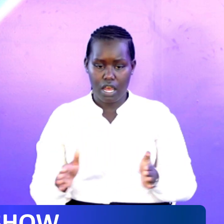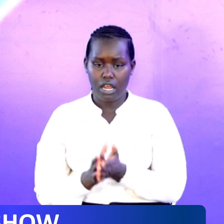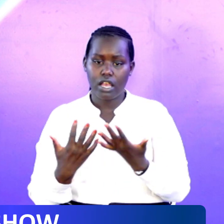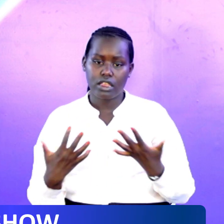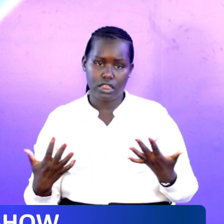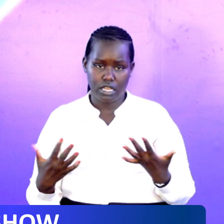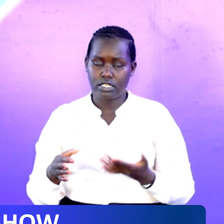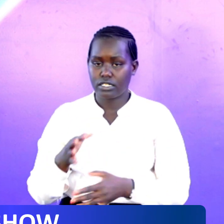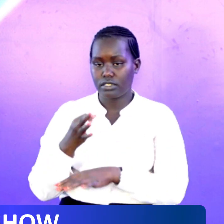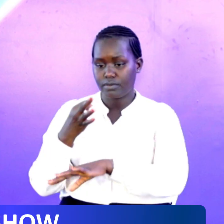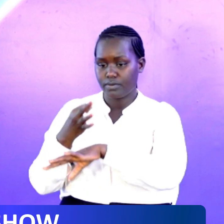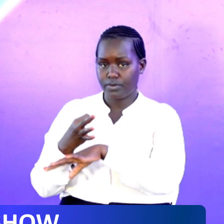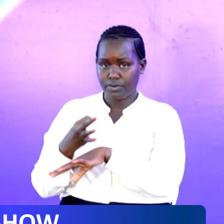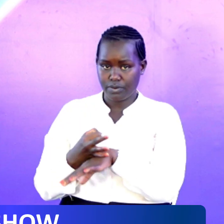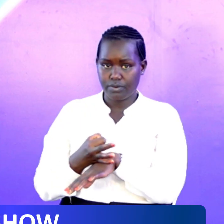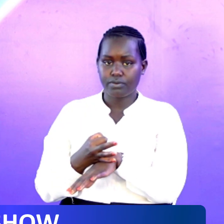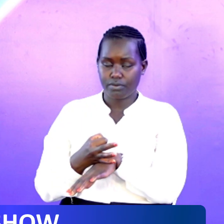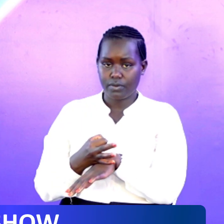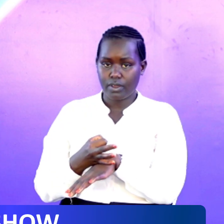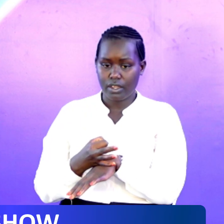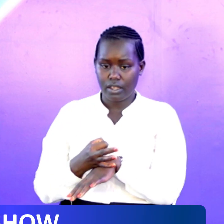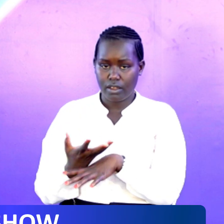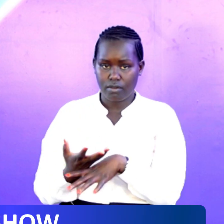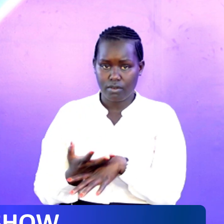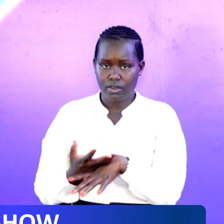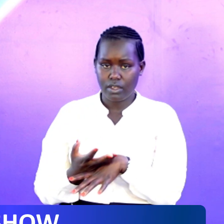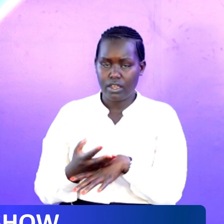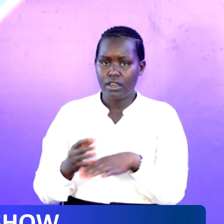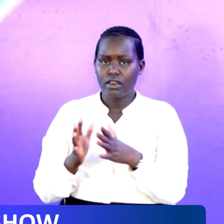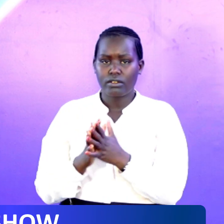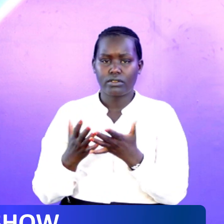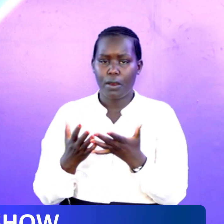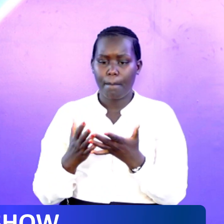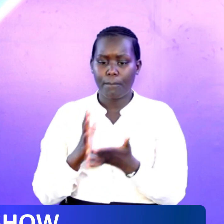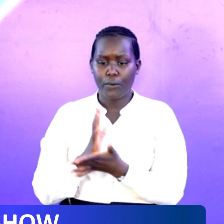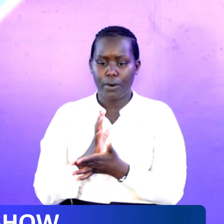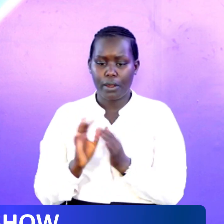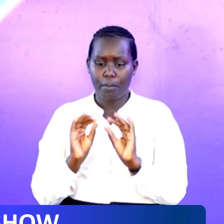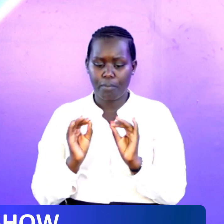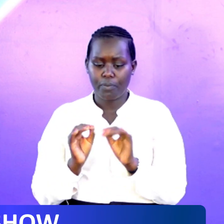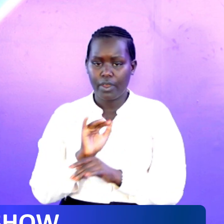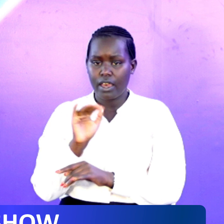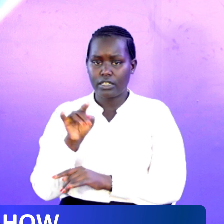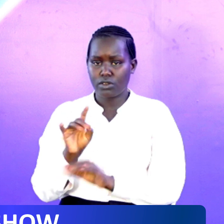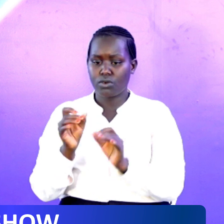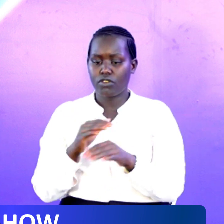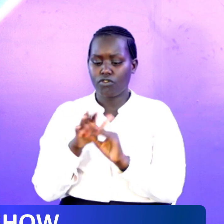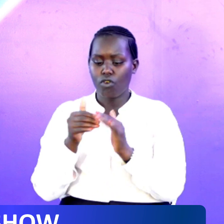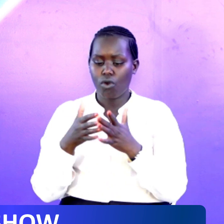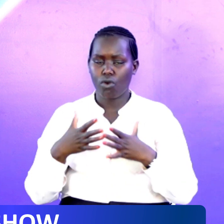is false. You understand? It's not absolute the way he puts it. So let me ask you, if everybody